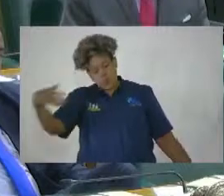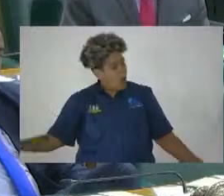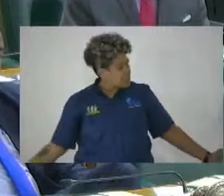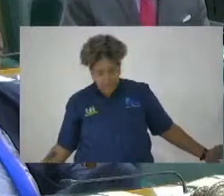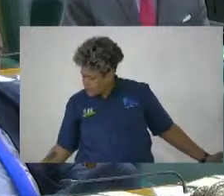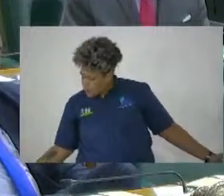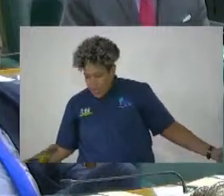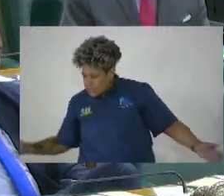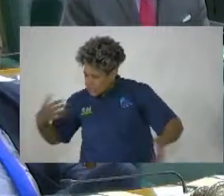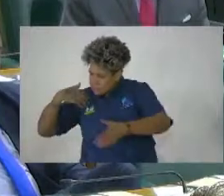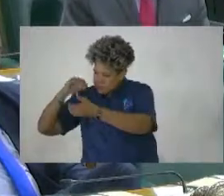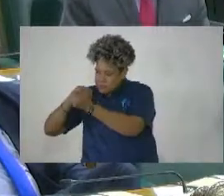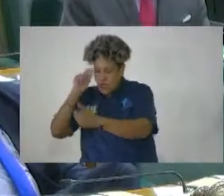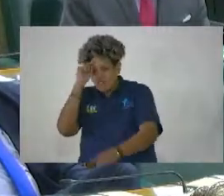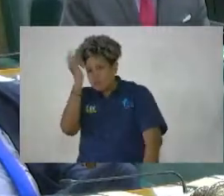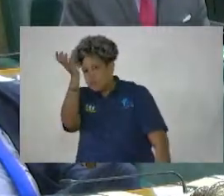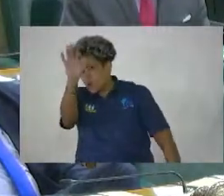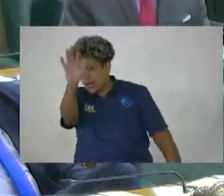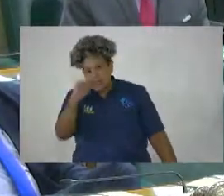0.